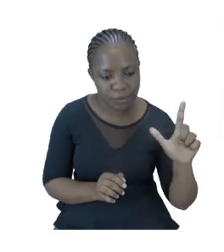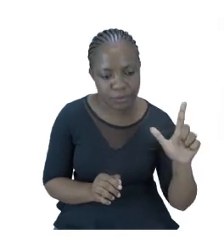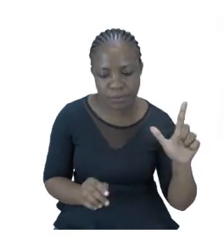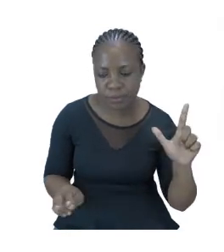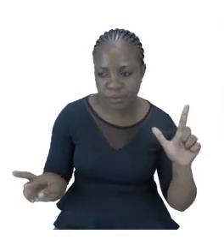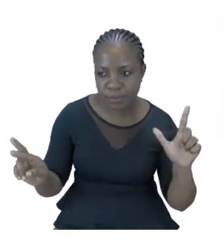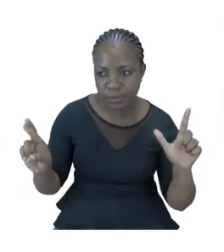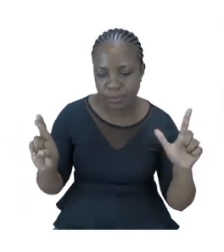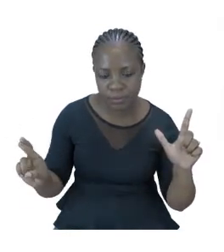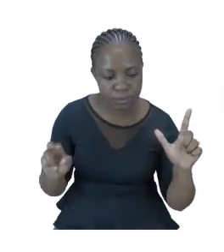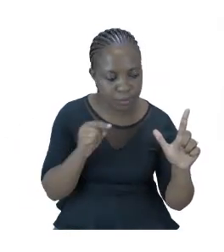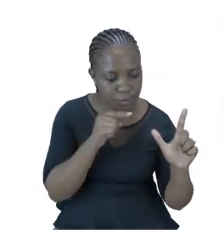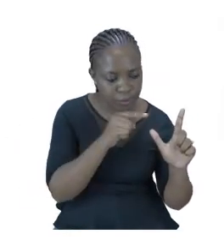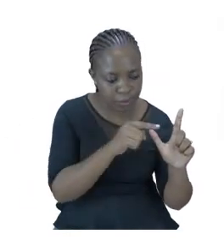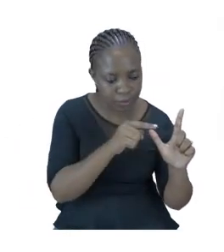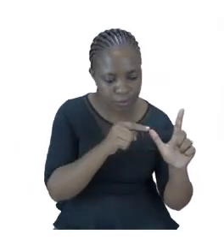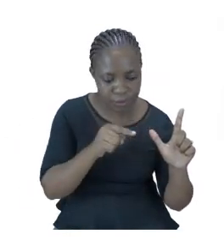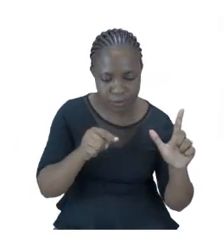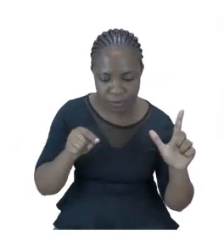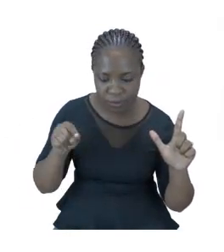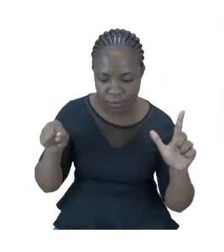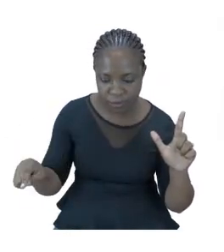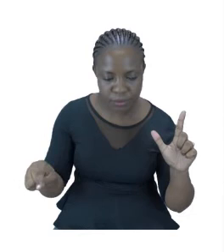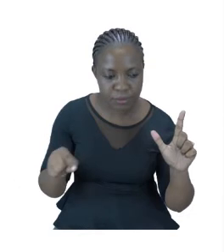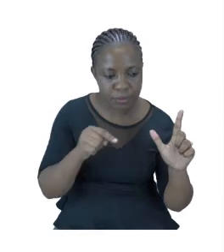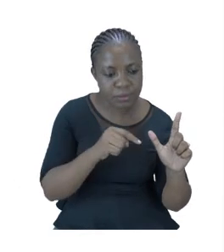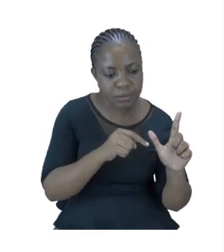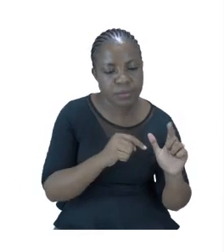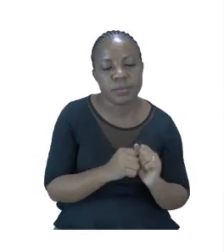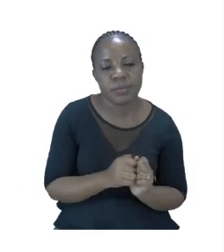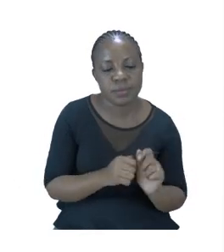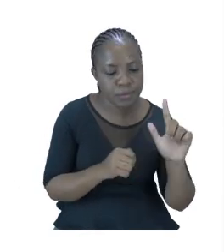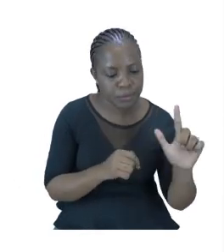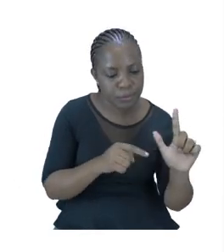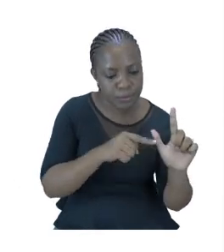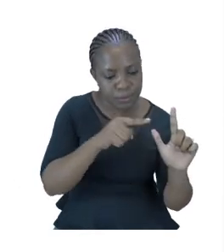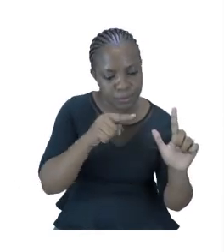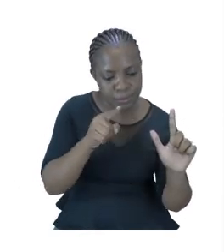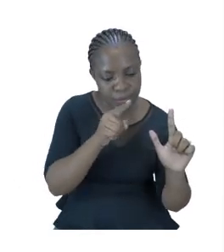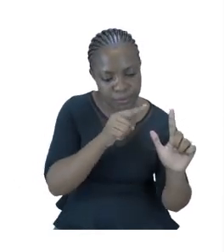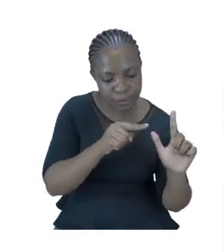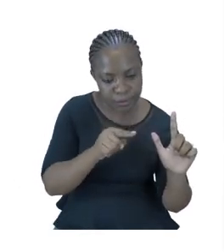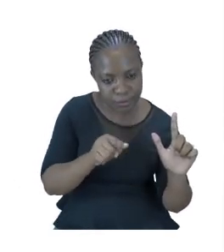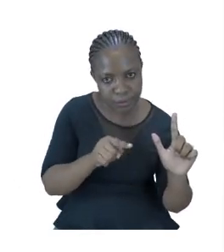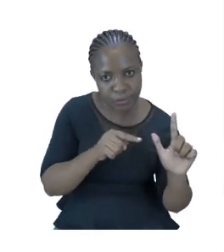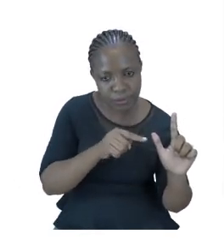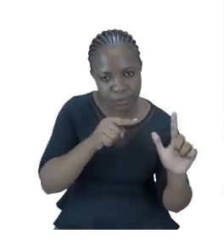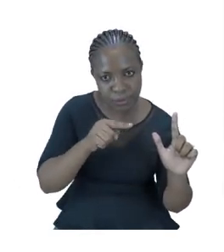is going to happen for small letter S. Remember, take